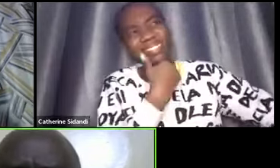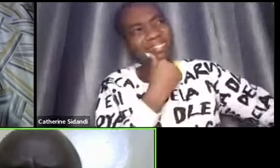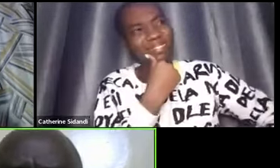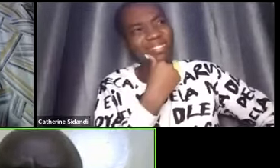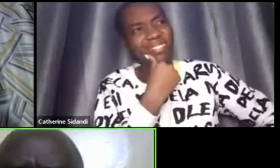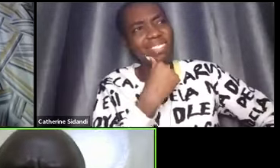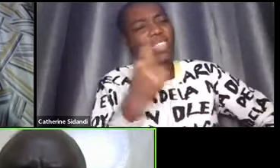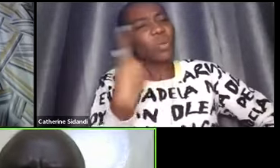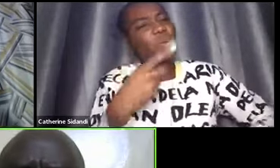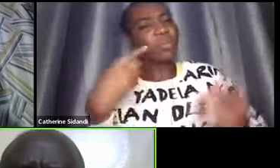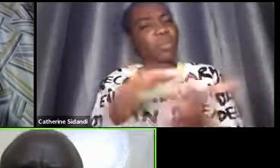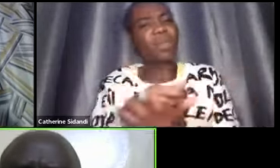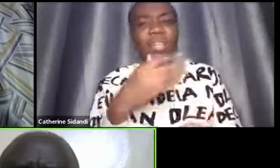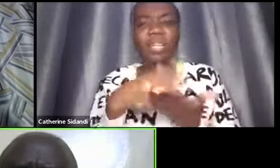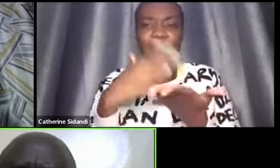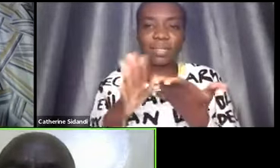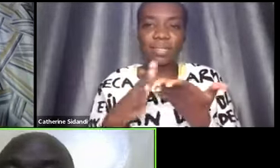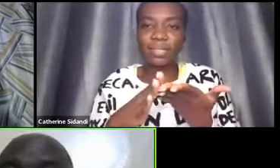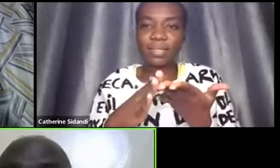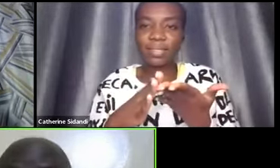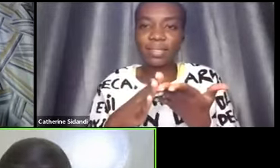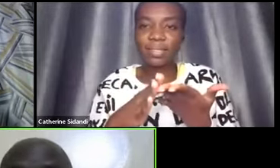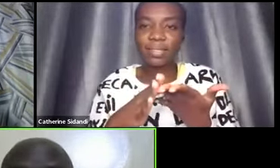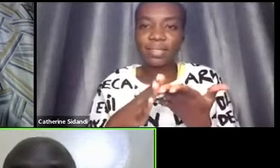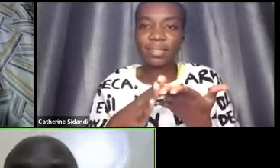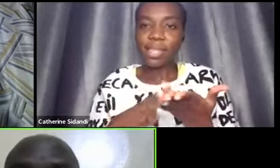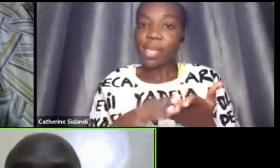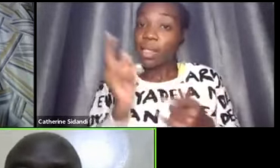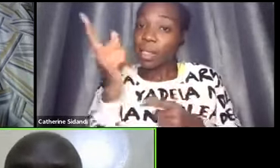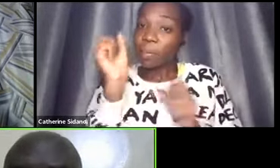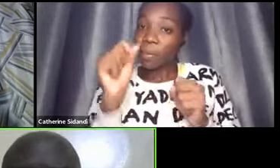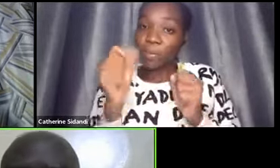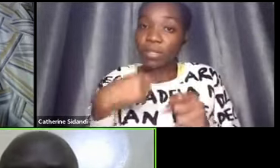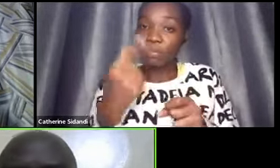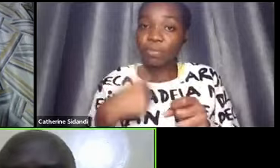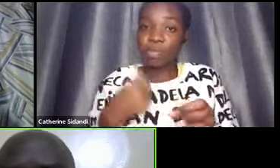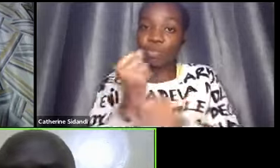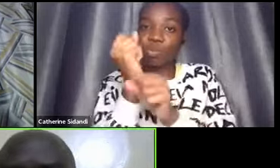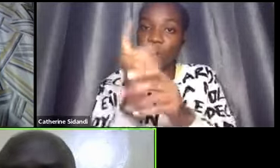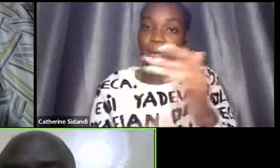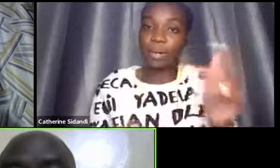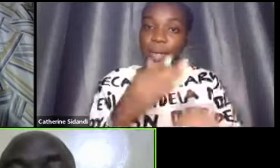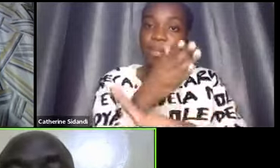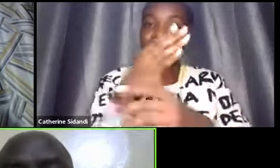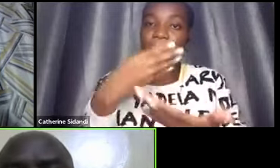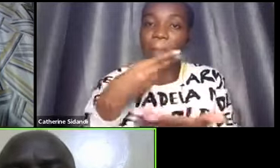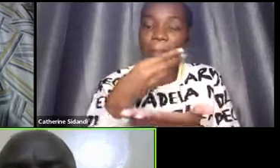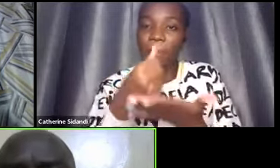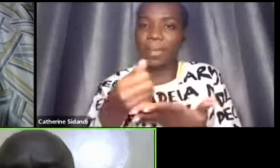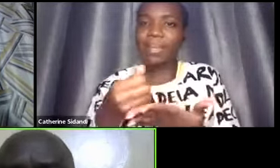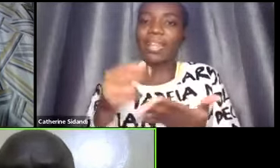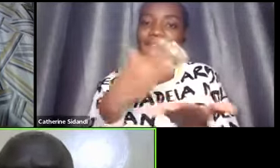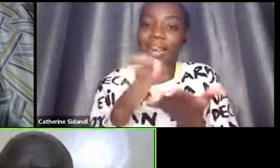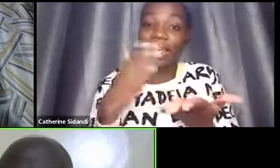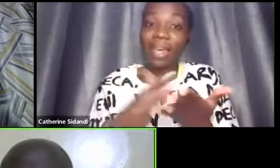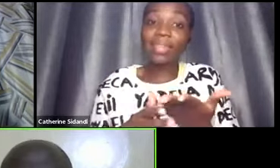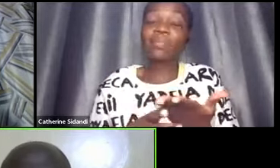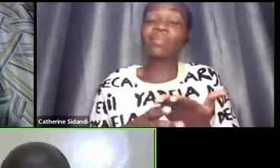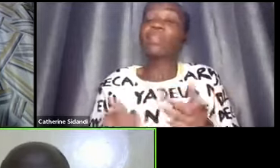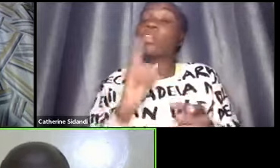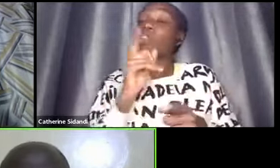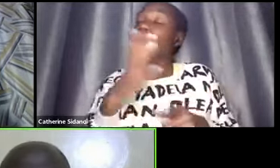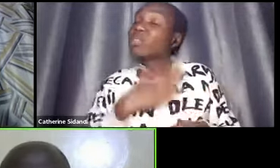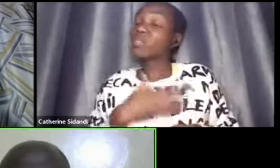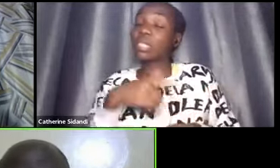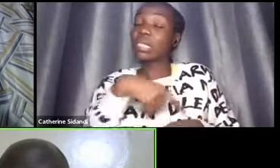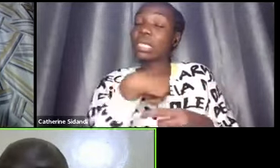pays my rent here? Can they tell me what to do after I paid my rent? Seriously, tell them to mind their own business." The landlord